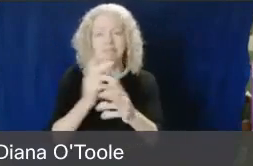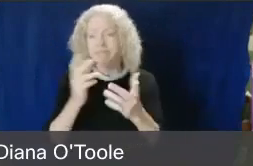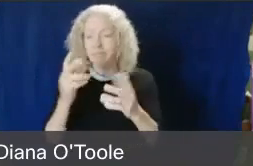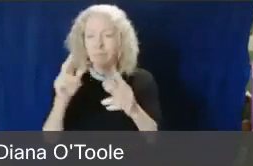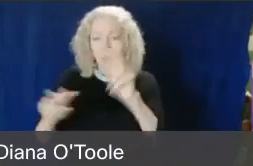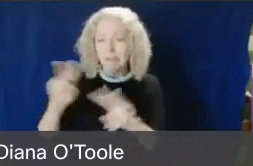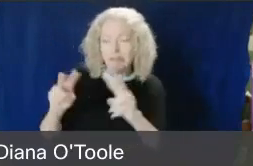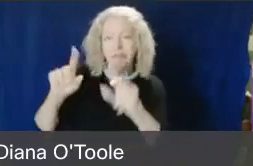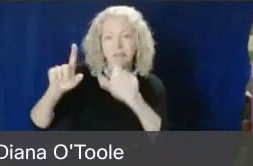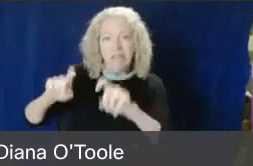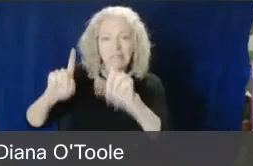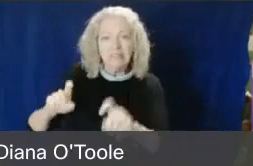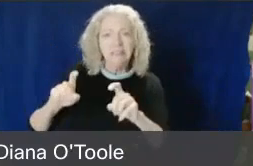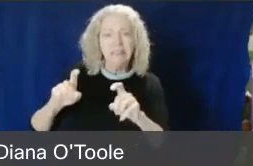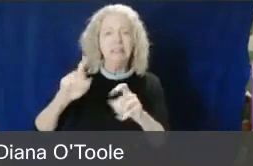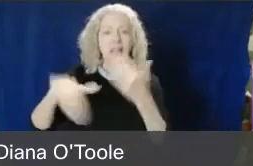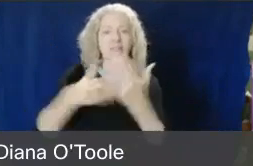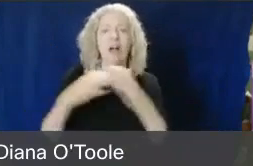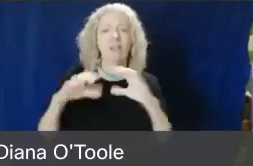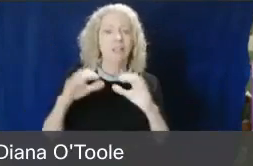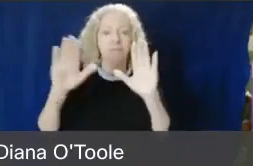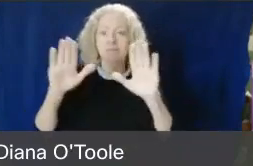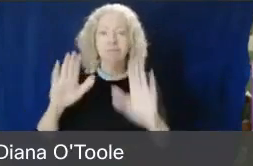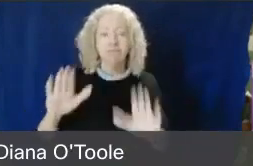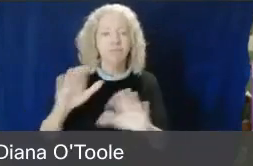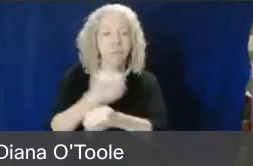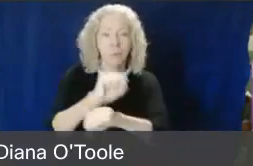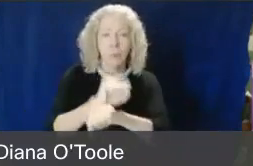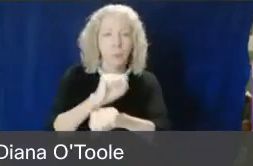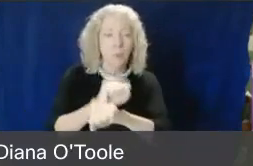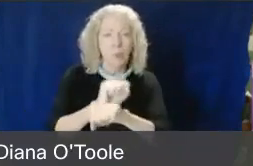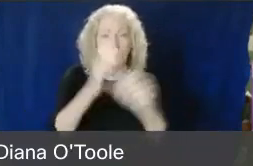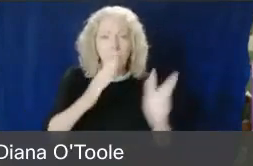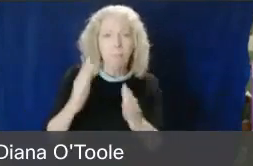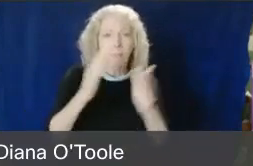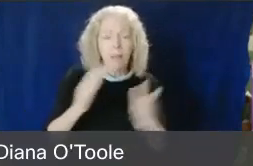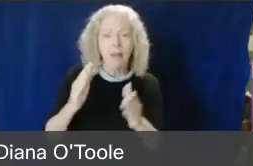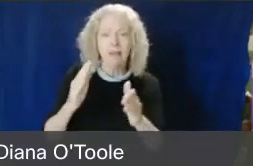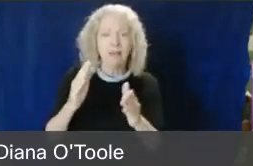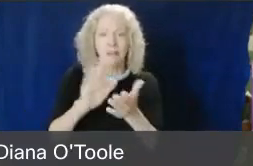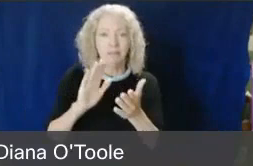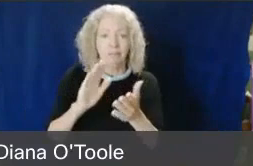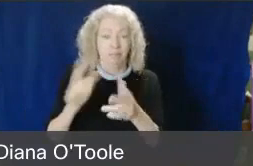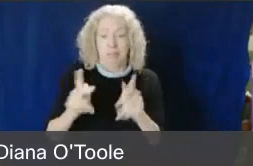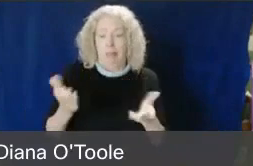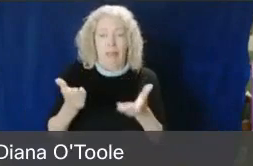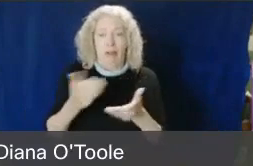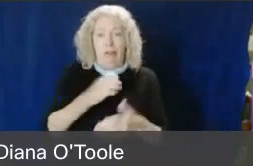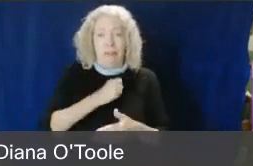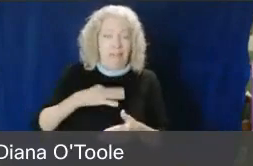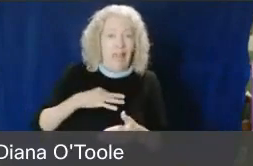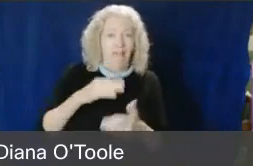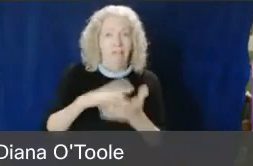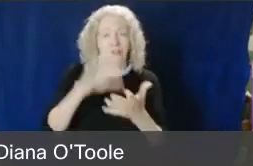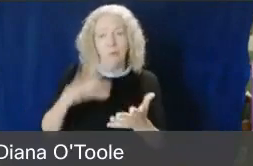done incredible work in preparing us and supporting students through this incredibly